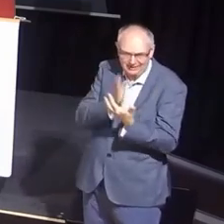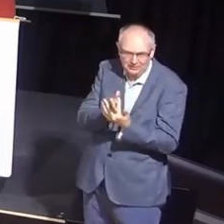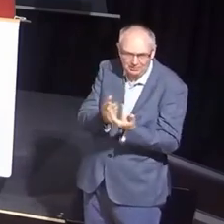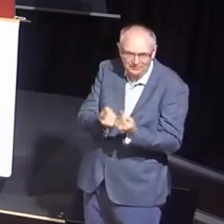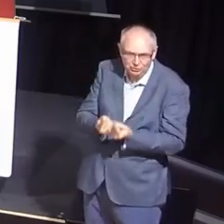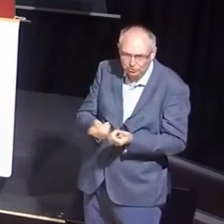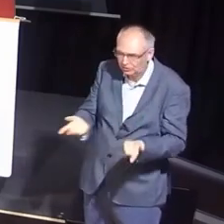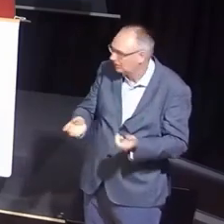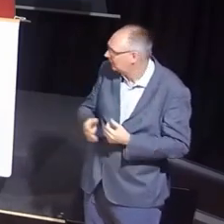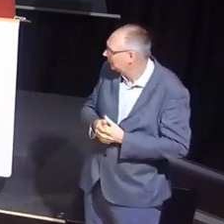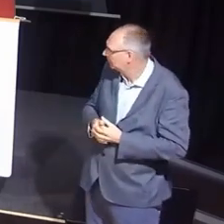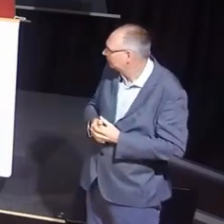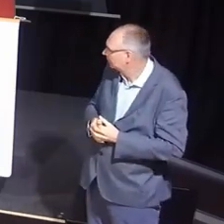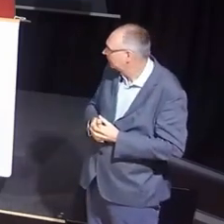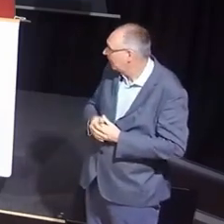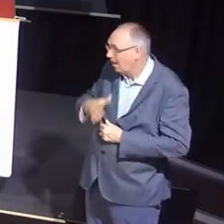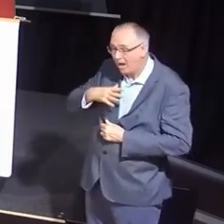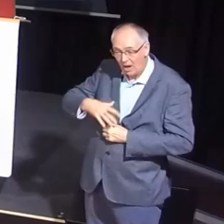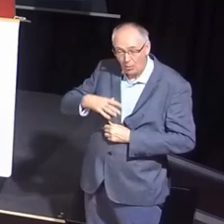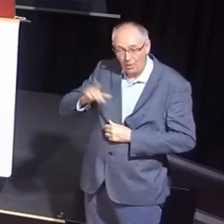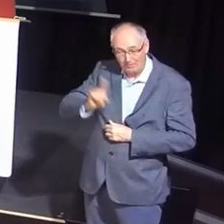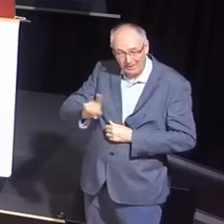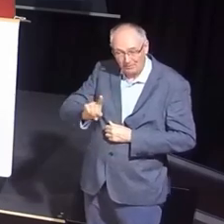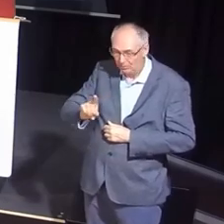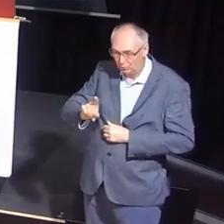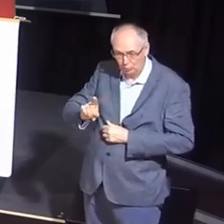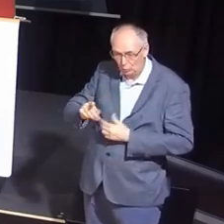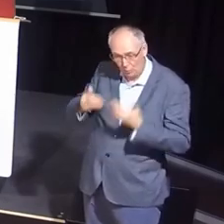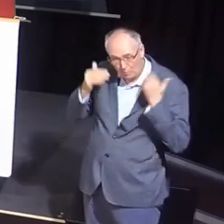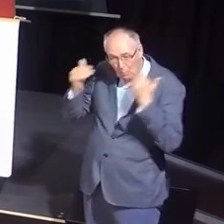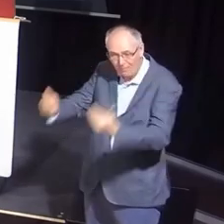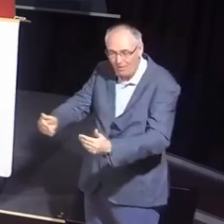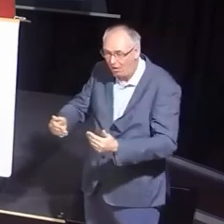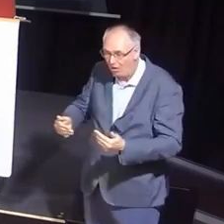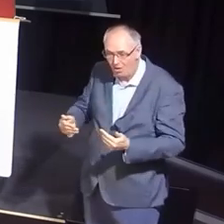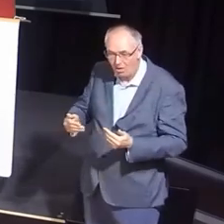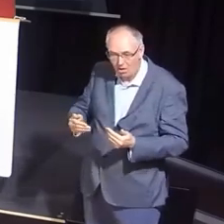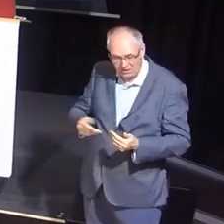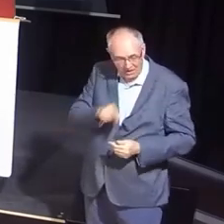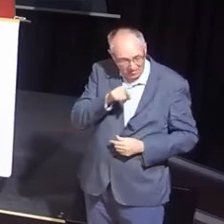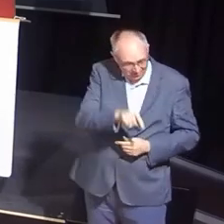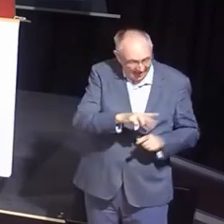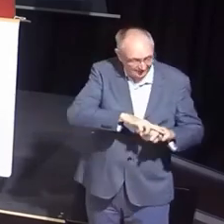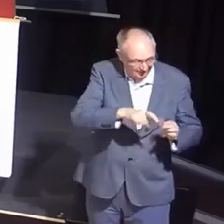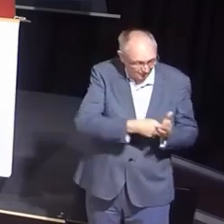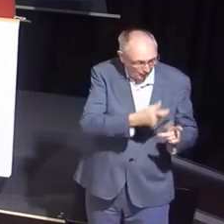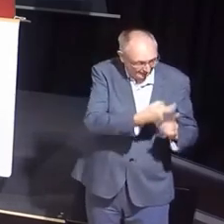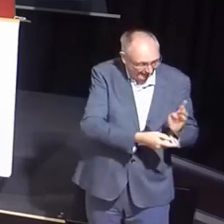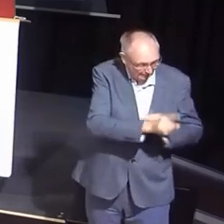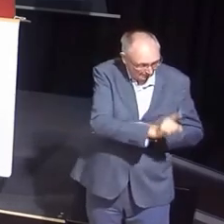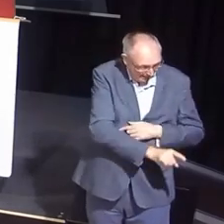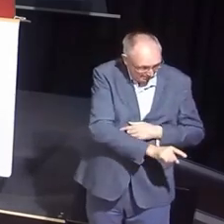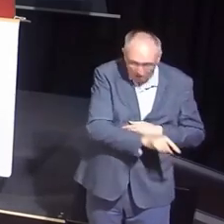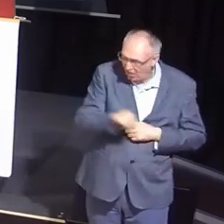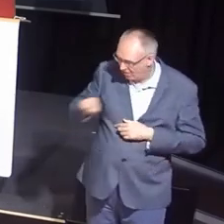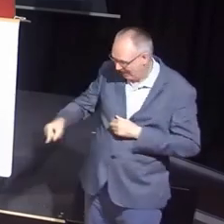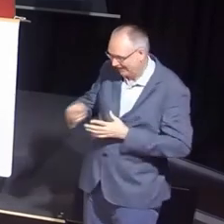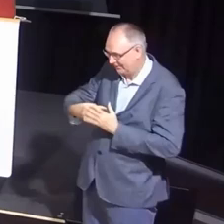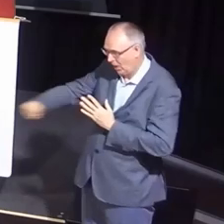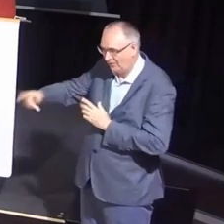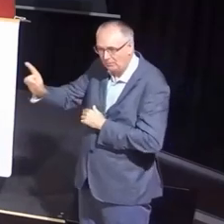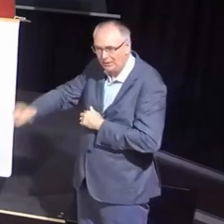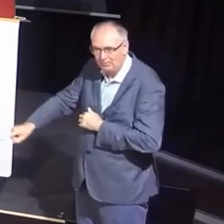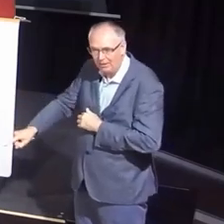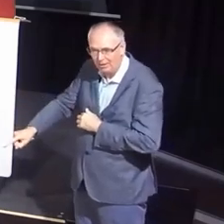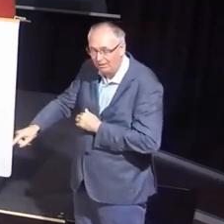I really want us to move past as an industry, past the idea of these are for disabled people and this is for everyone else. I really want us